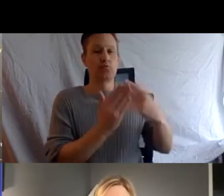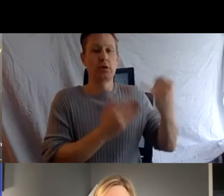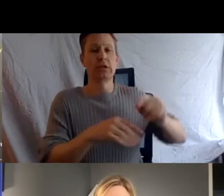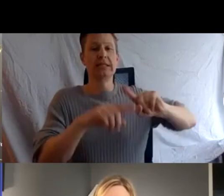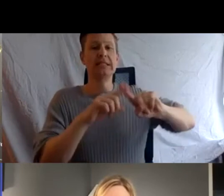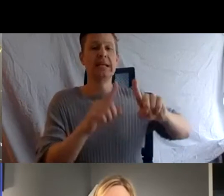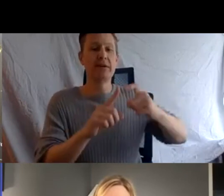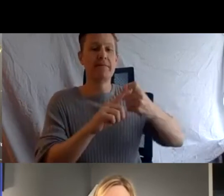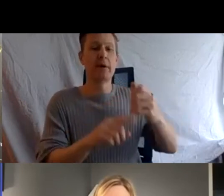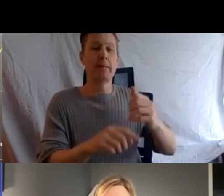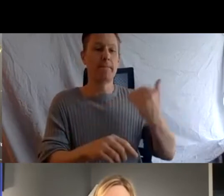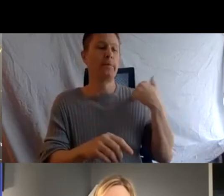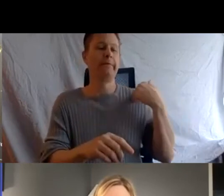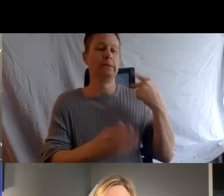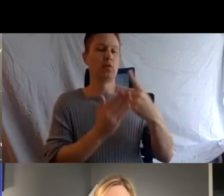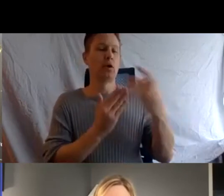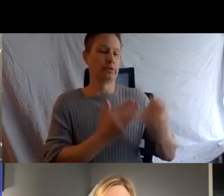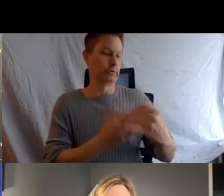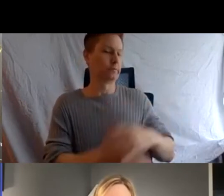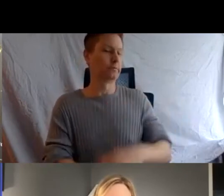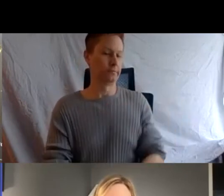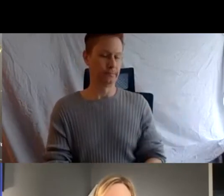had consulted on in the past?